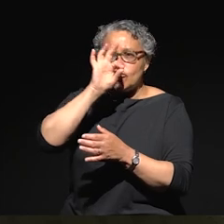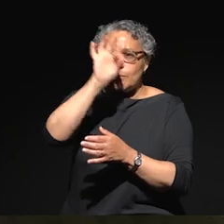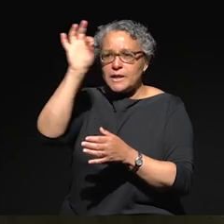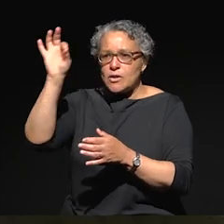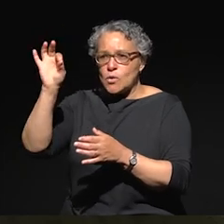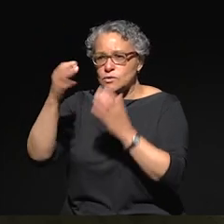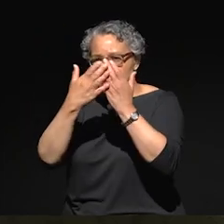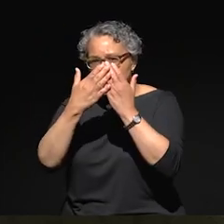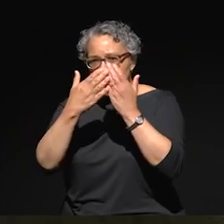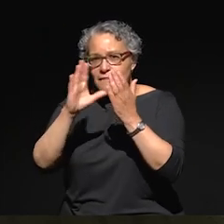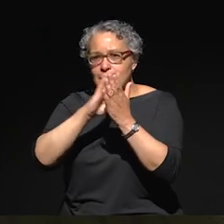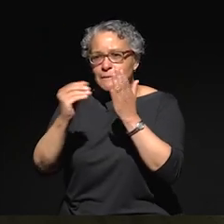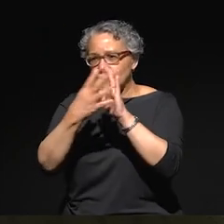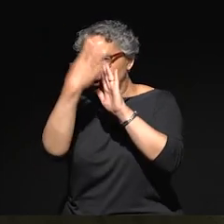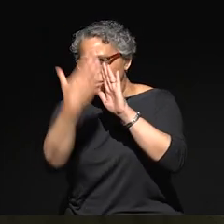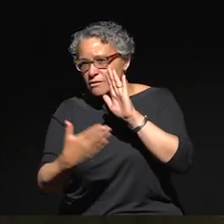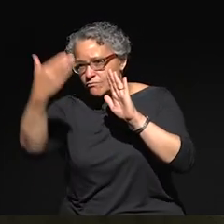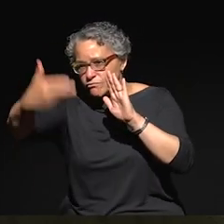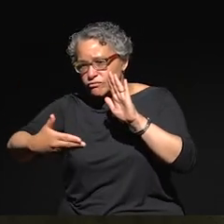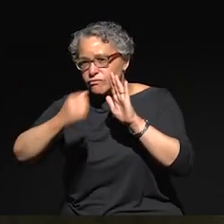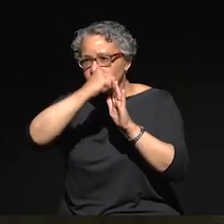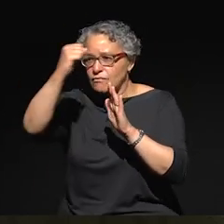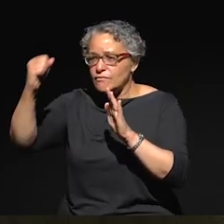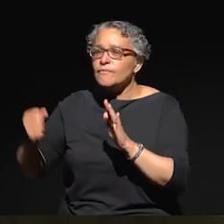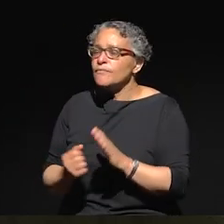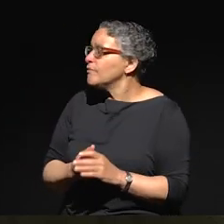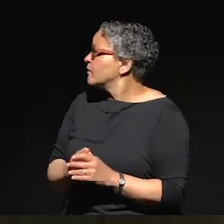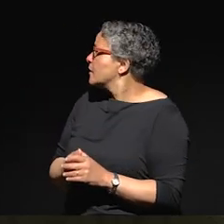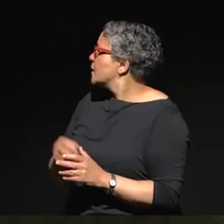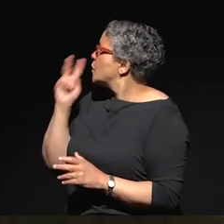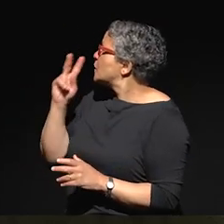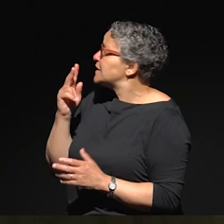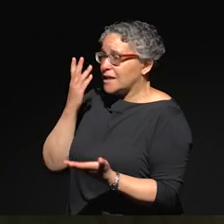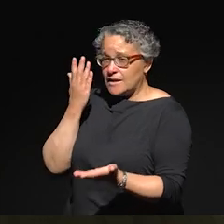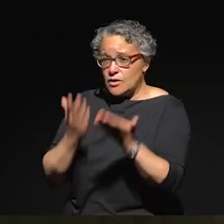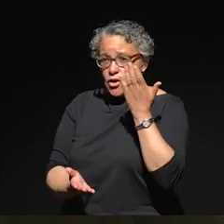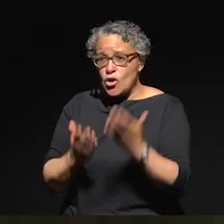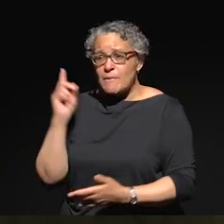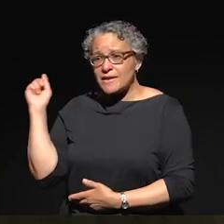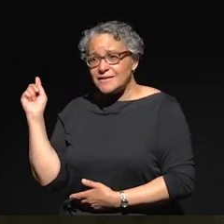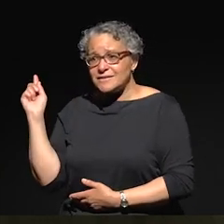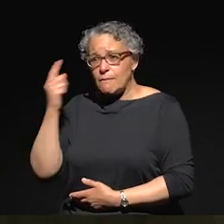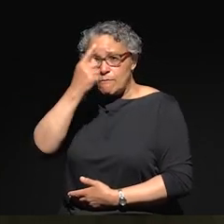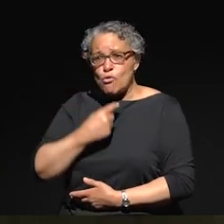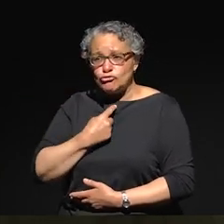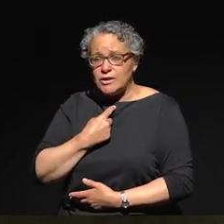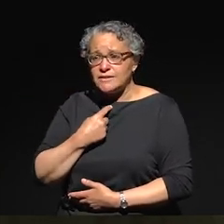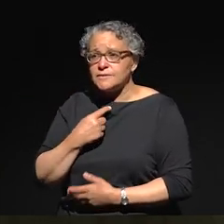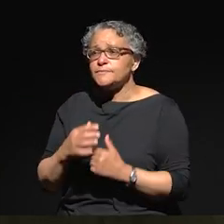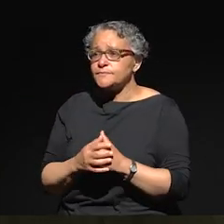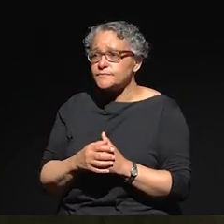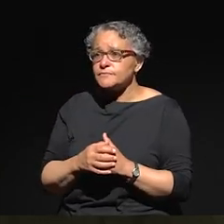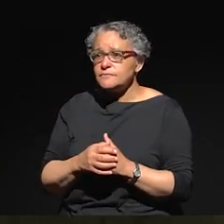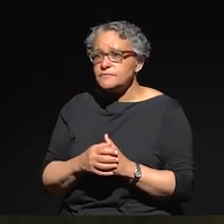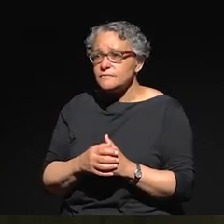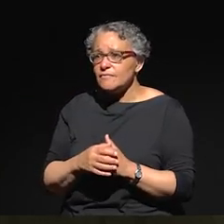late phase. And that is in contrast, of course, to these portraits we have. This is a painting that may not